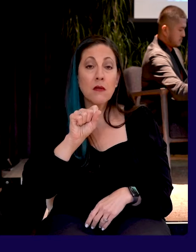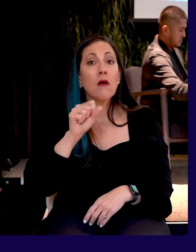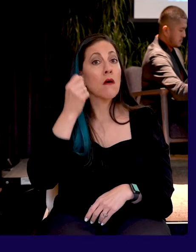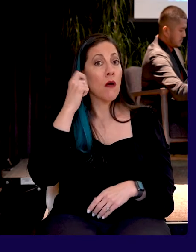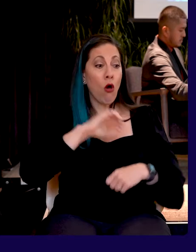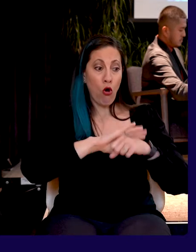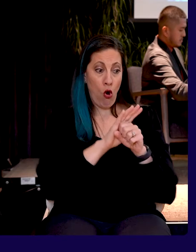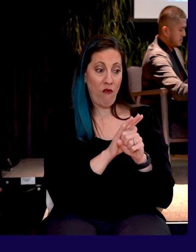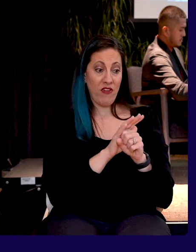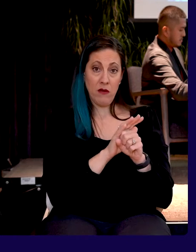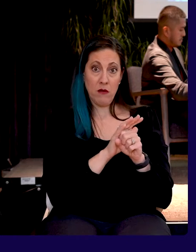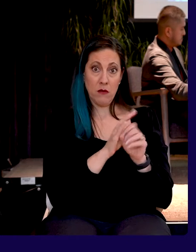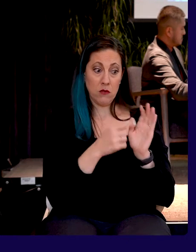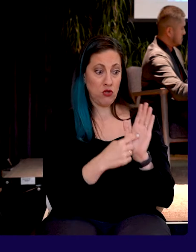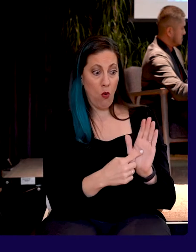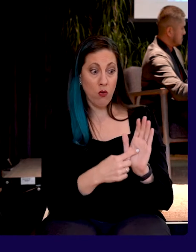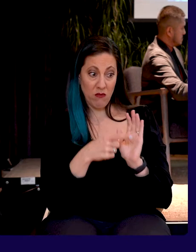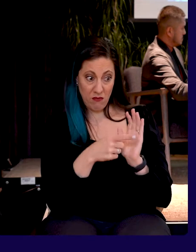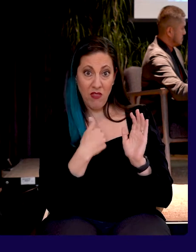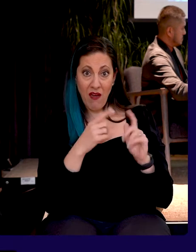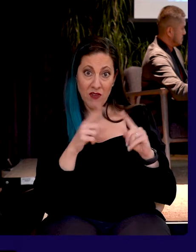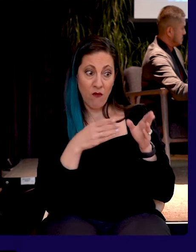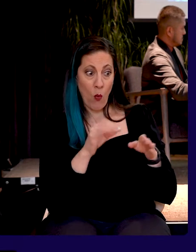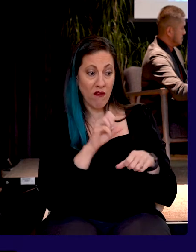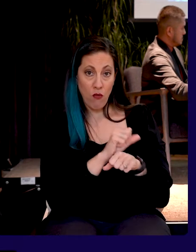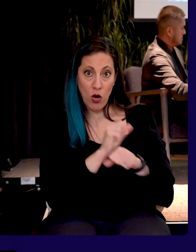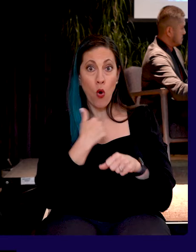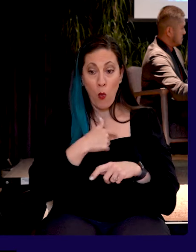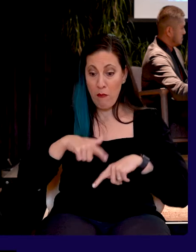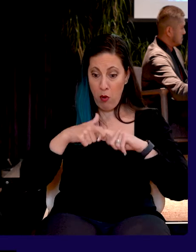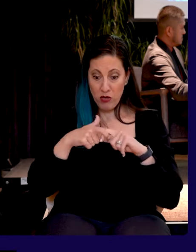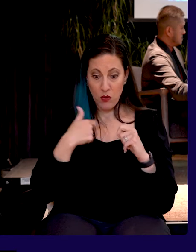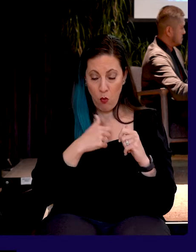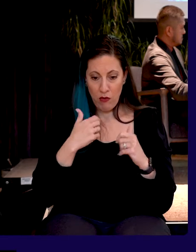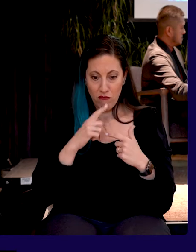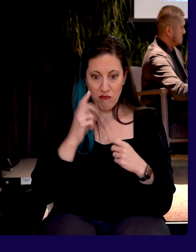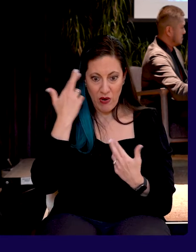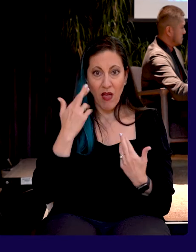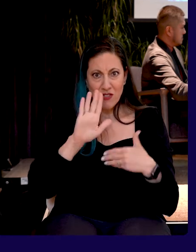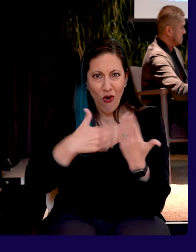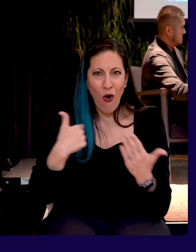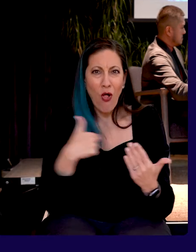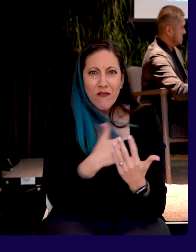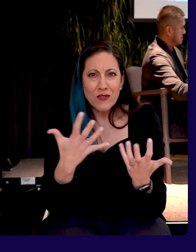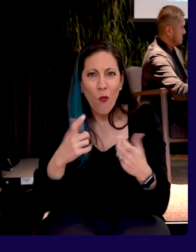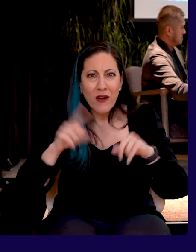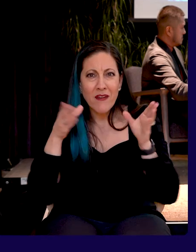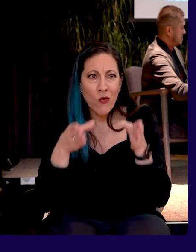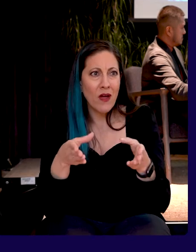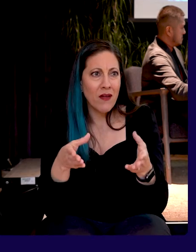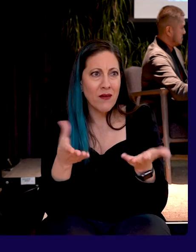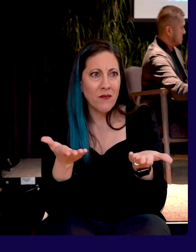is, they wanted a different way of work, and we had a pause, and we realized we all wanted a way to work. And so people are